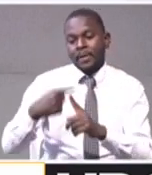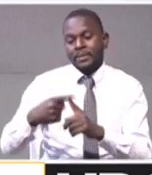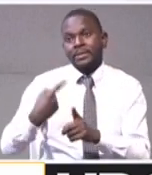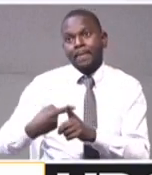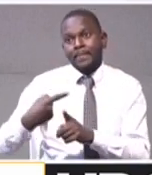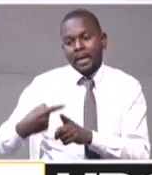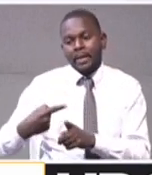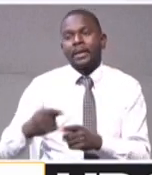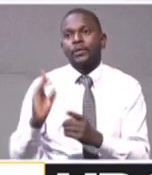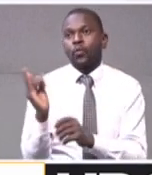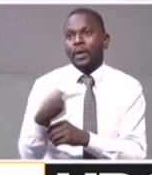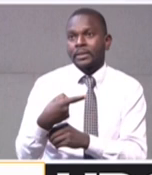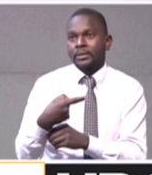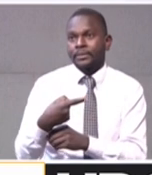Wakiso.